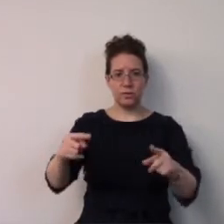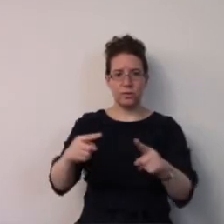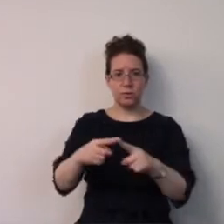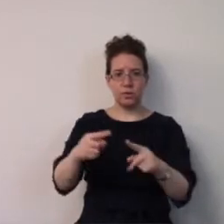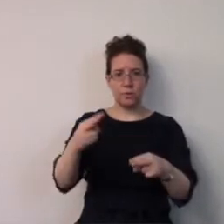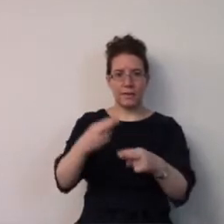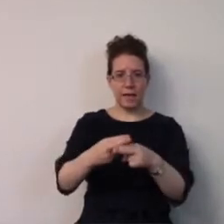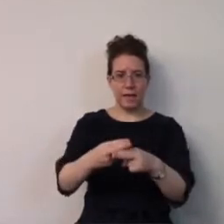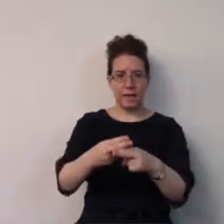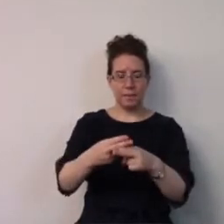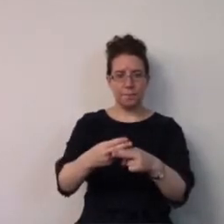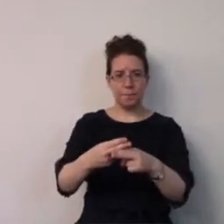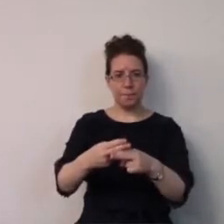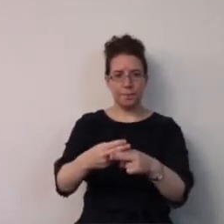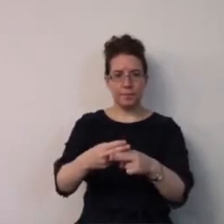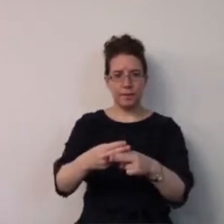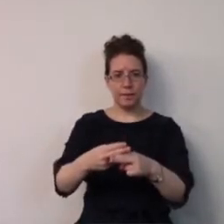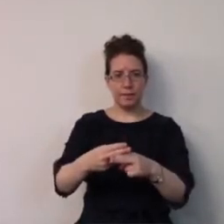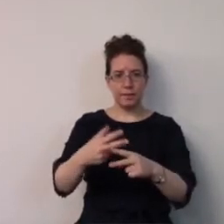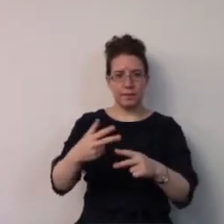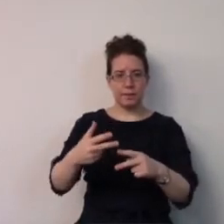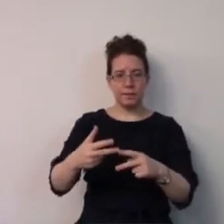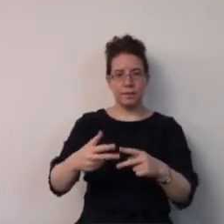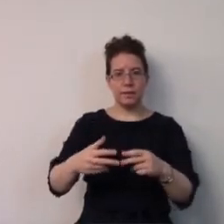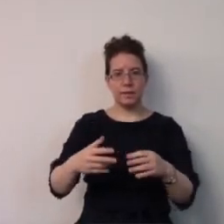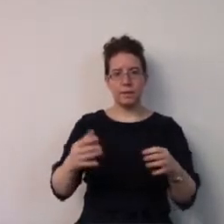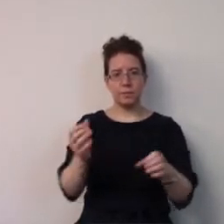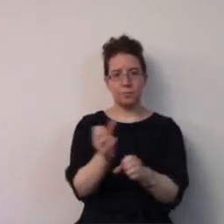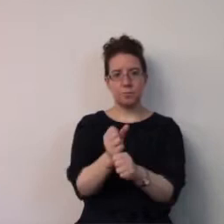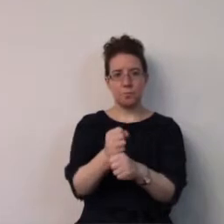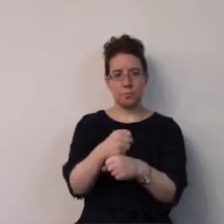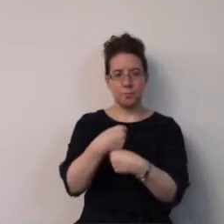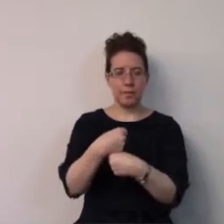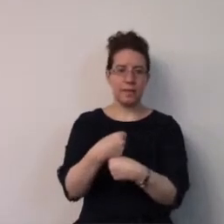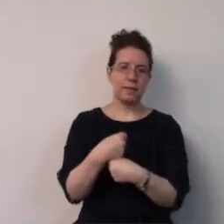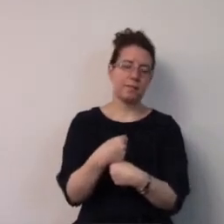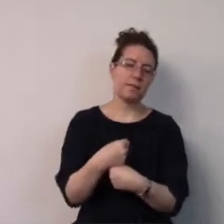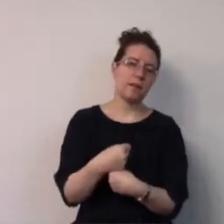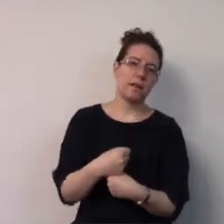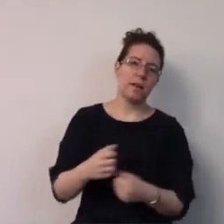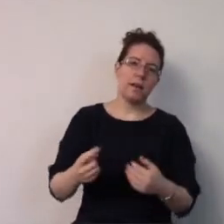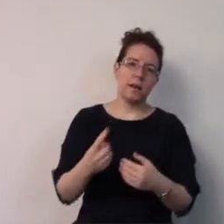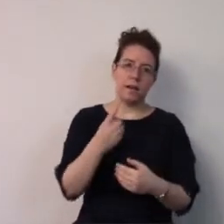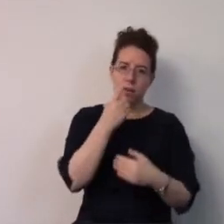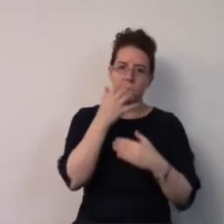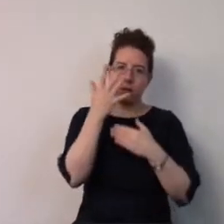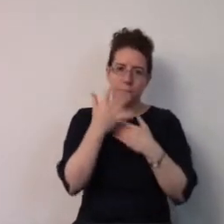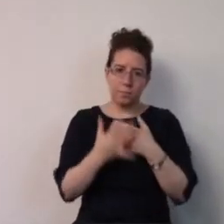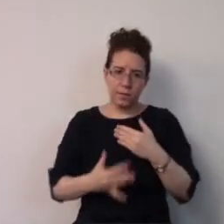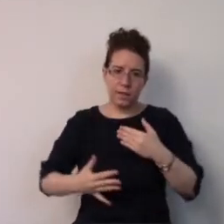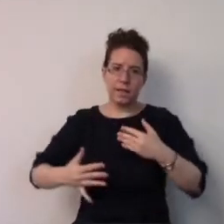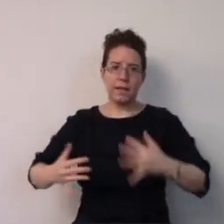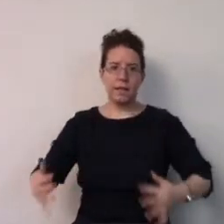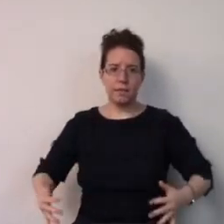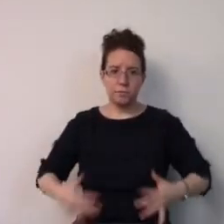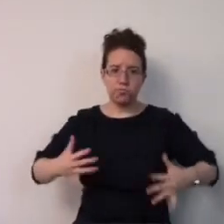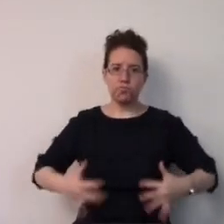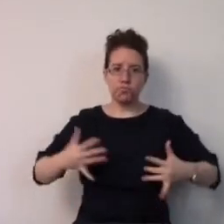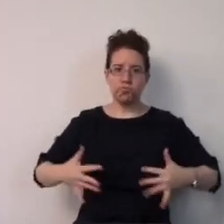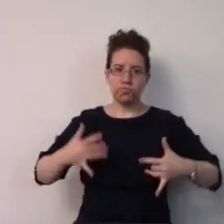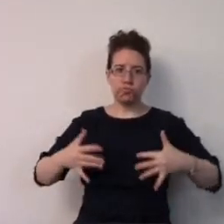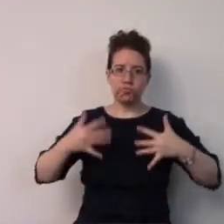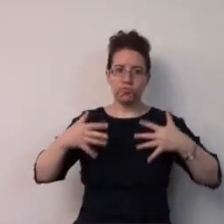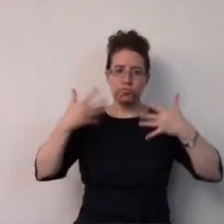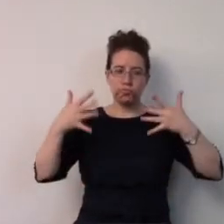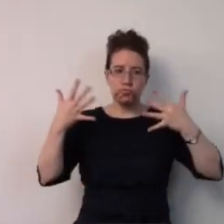It electrifies the nerve. It clears away the cobwebs from the brain. Okay. It clears